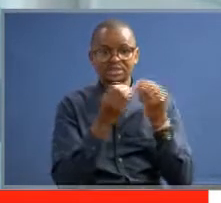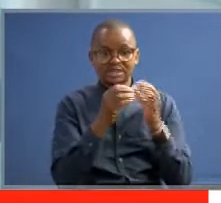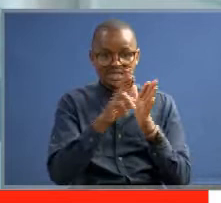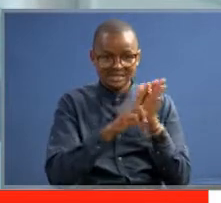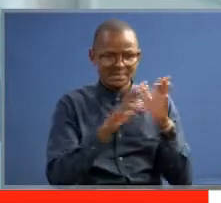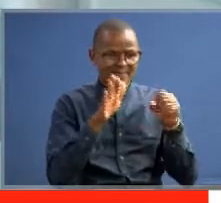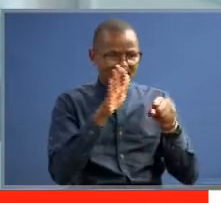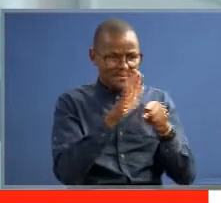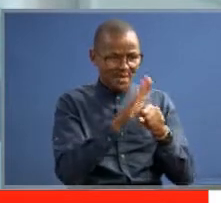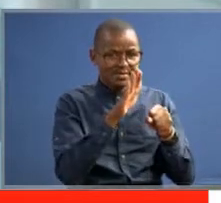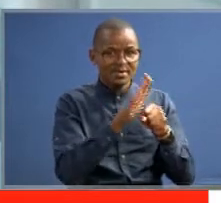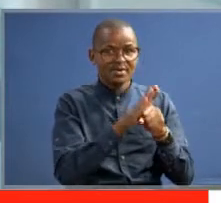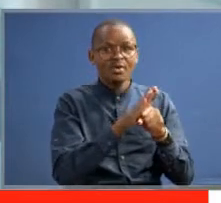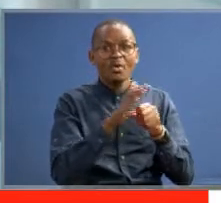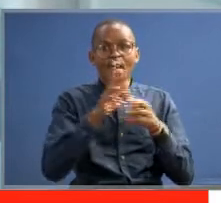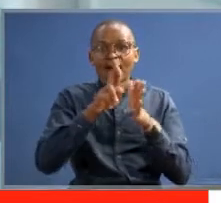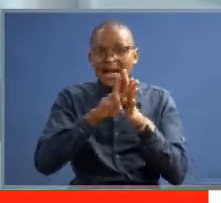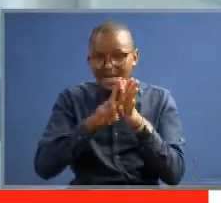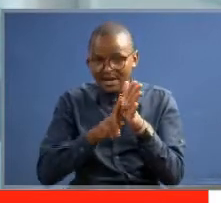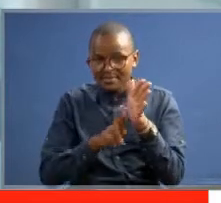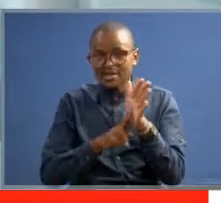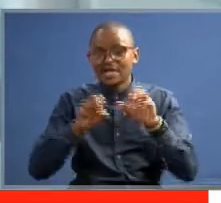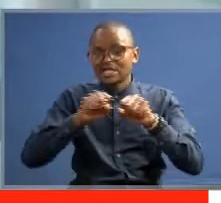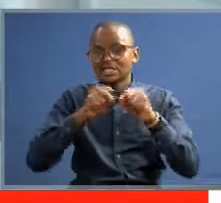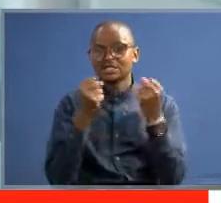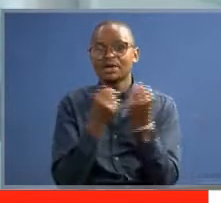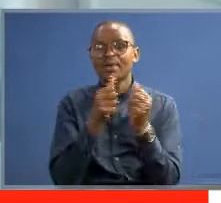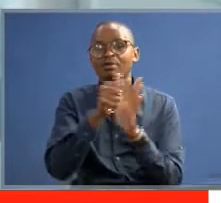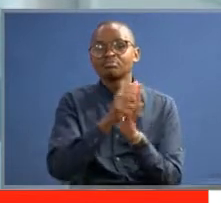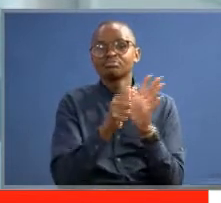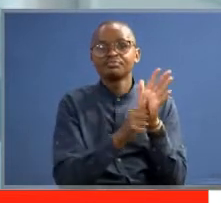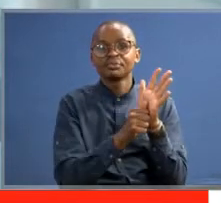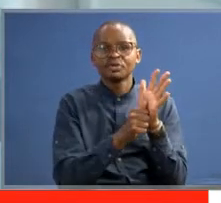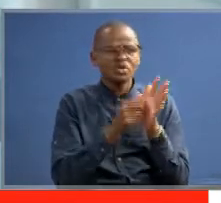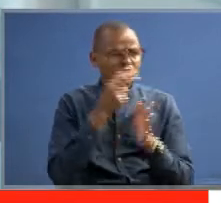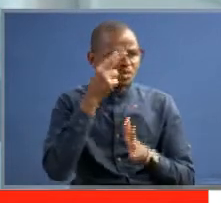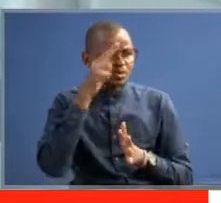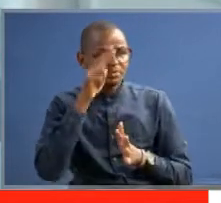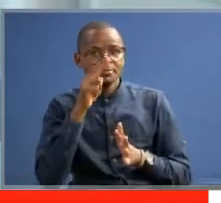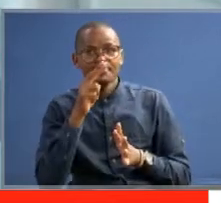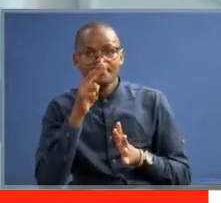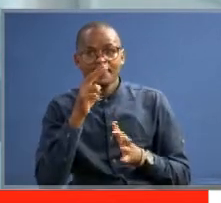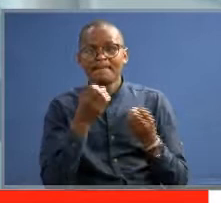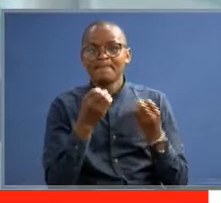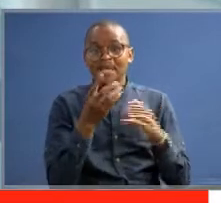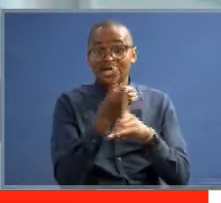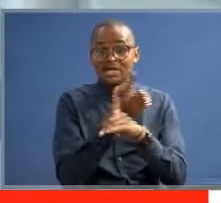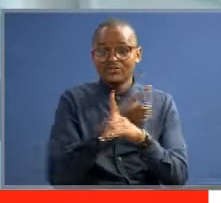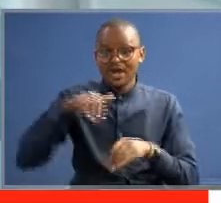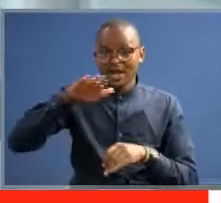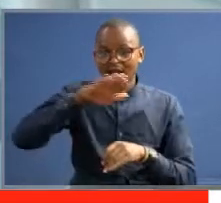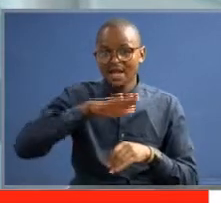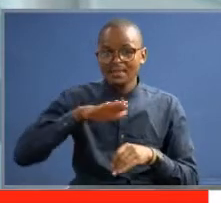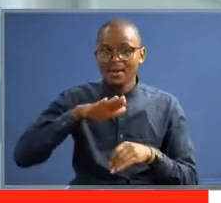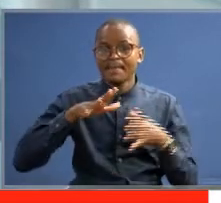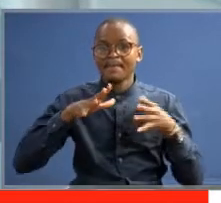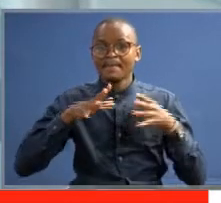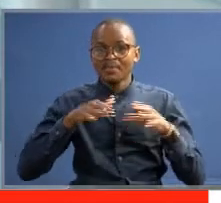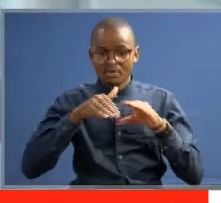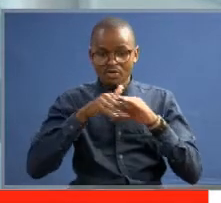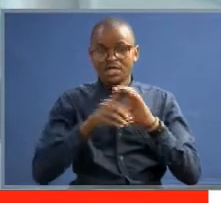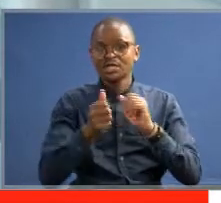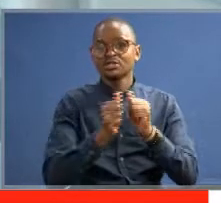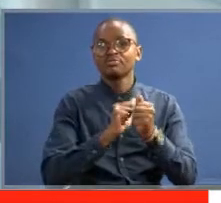the majority of them were registered under the Societies Act. So you see, there were many different areas and players in